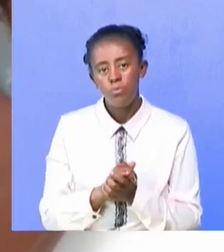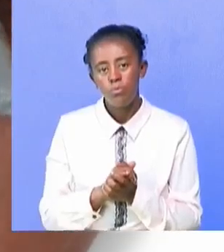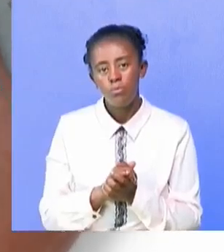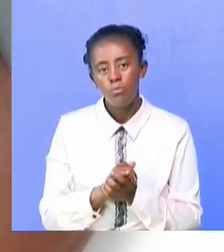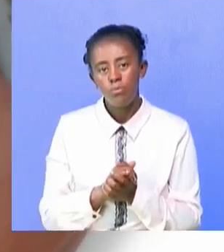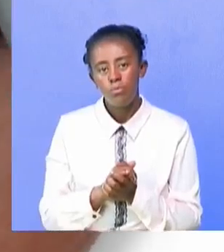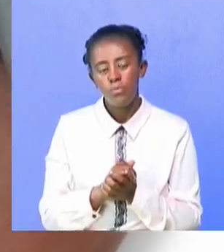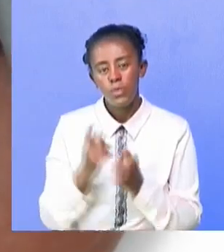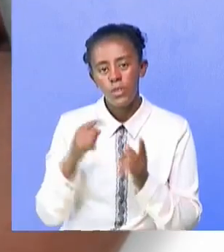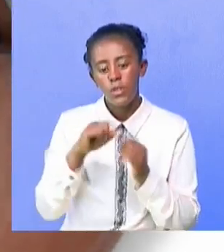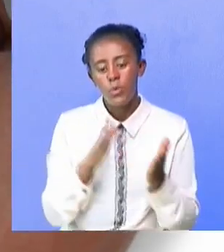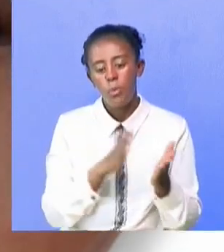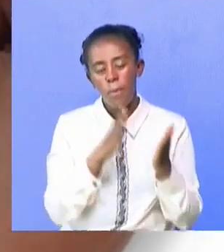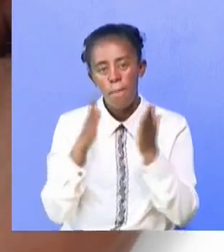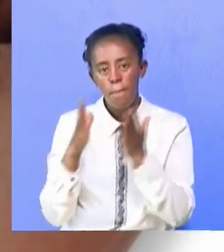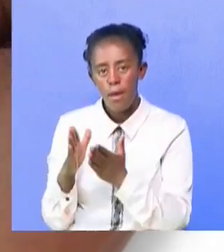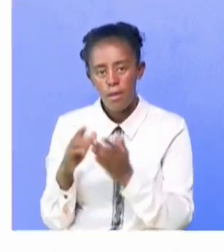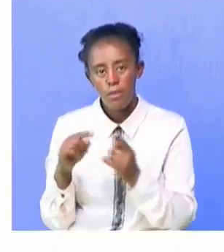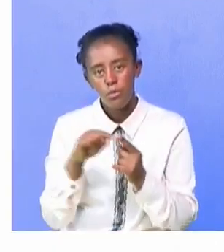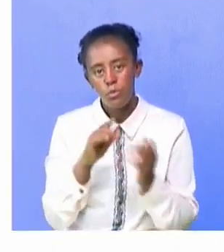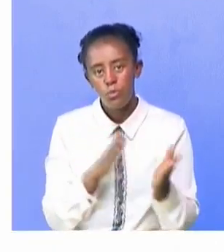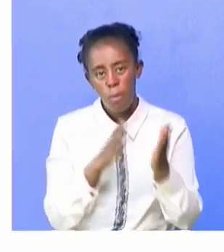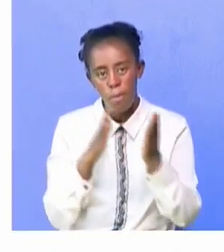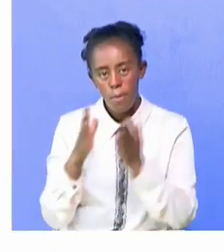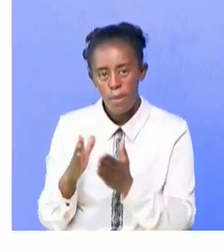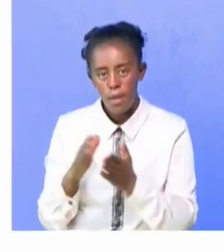to prepare